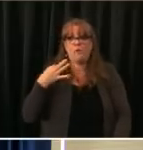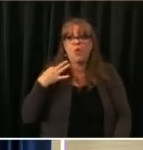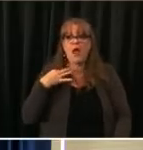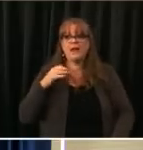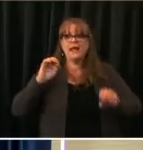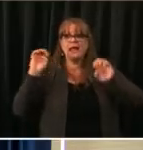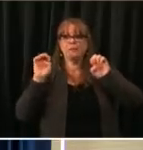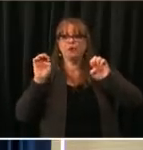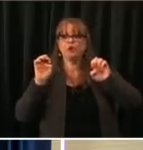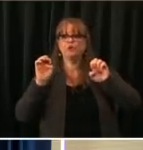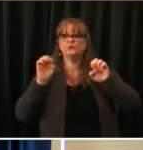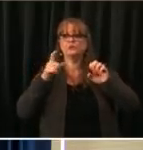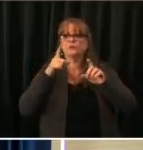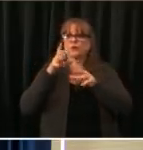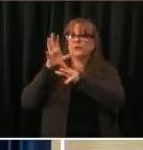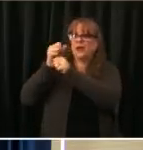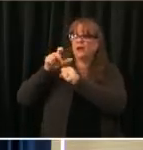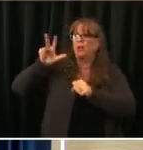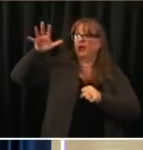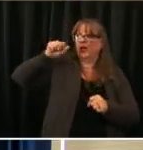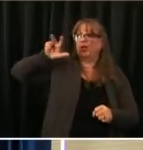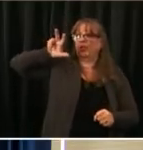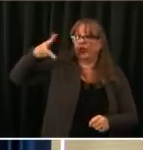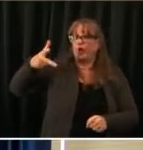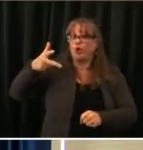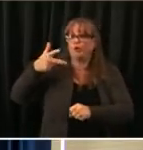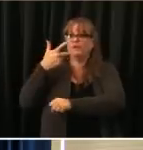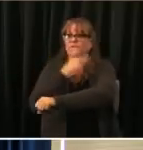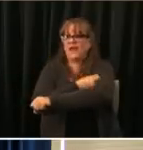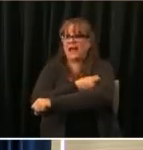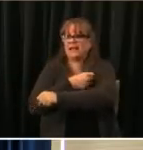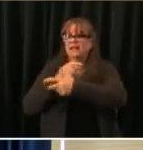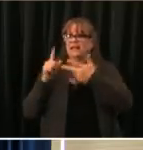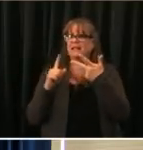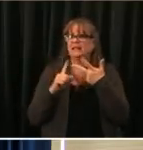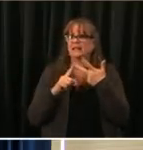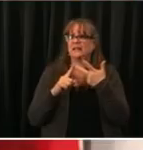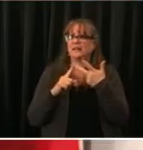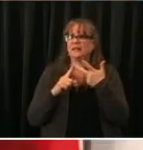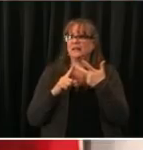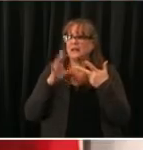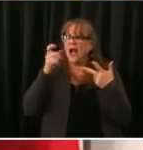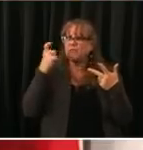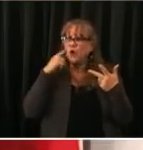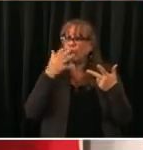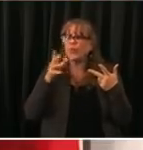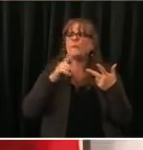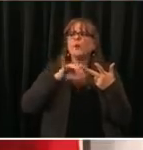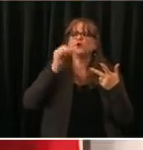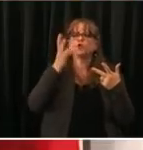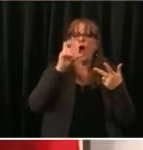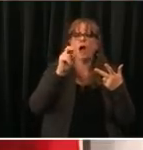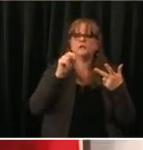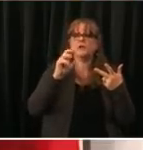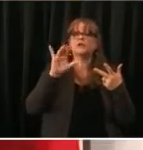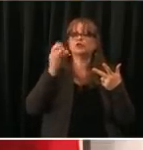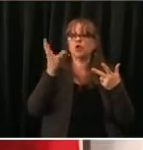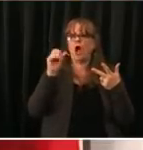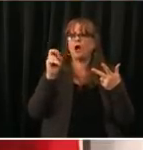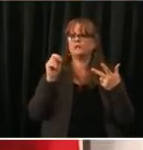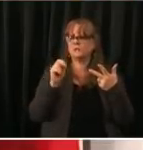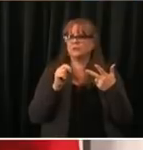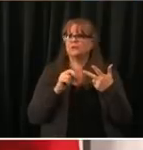for Colorado? And is there any concern over its lower efficacy than Pfizer and Moderna? We are so excited by today's news, and